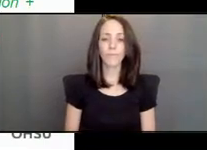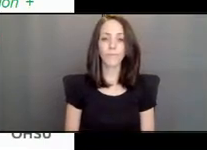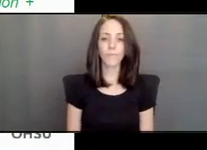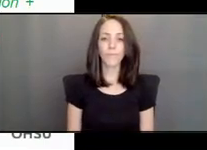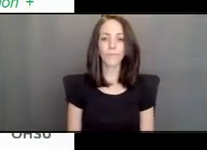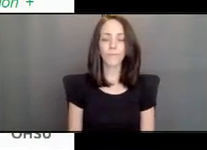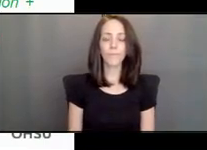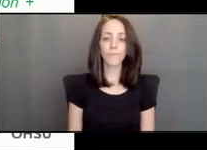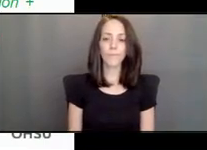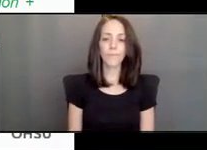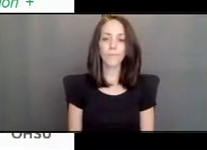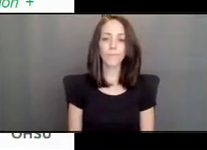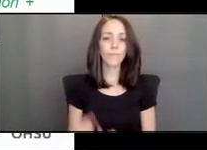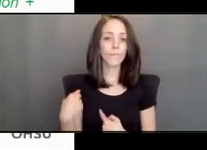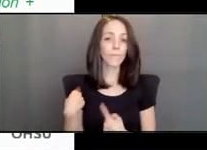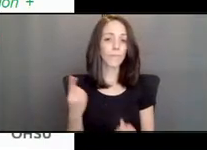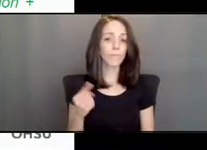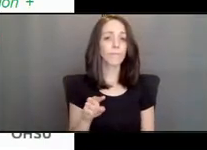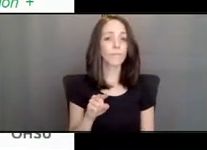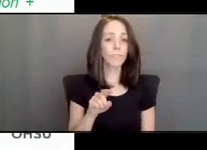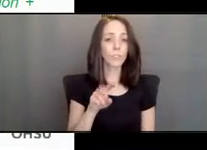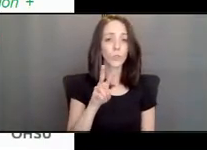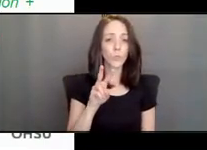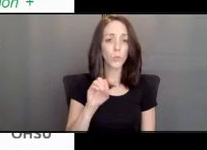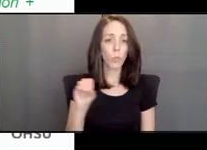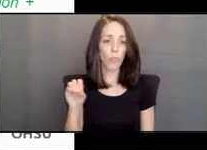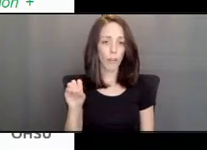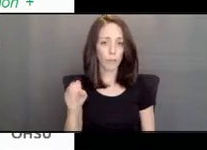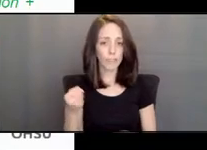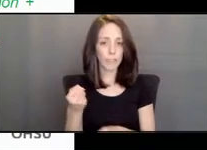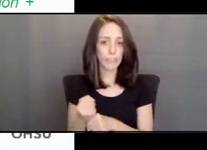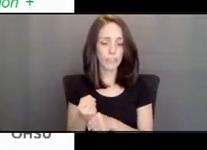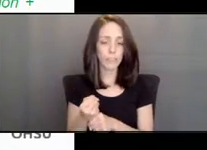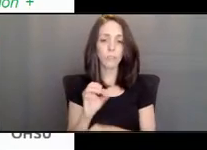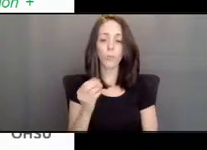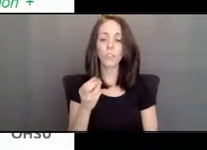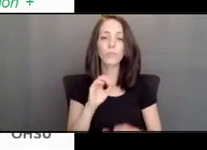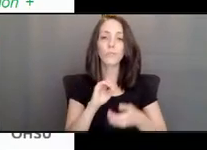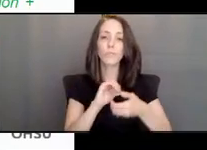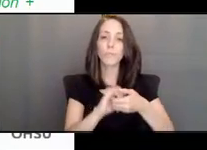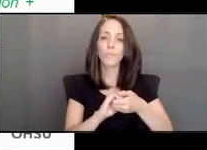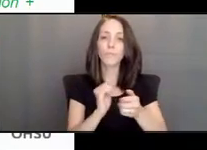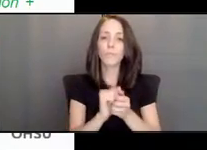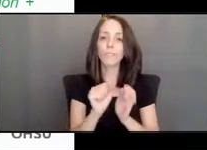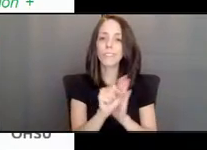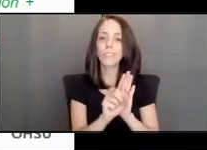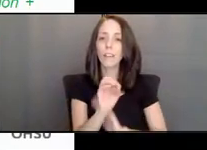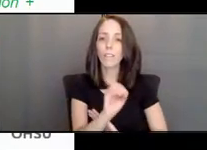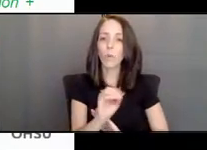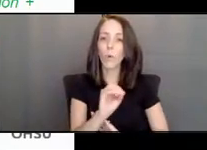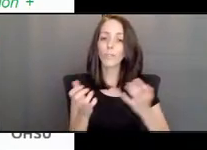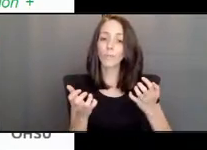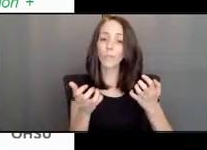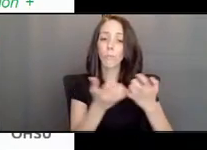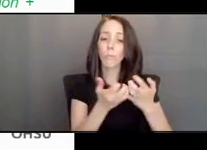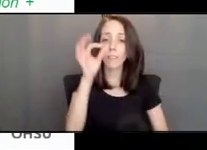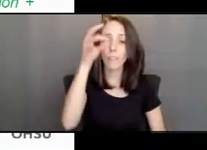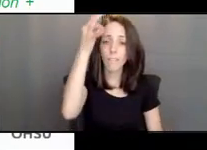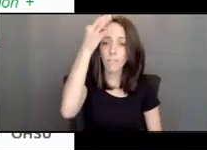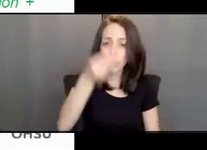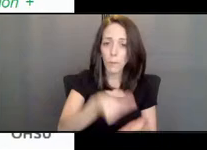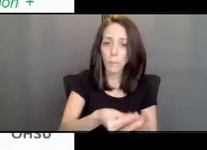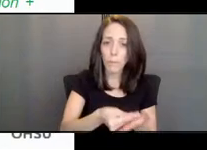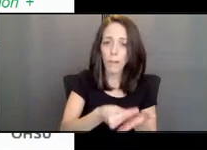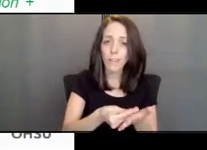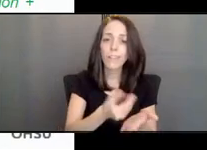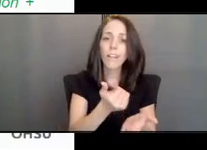Since 2000, OHSU has partnered with the state of Oregon to match federal dollars that help fund the Oregon Health Plan